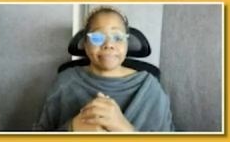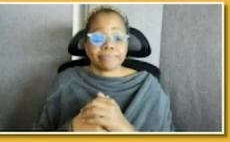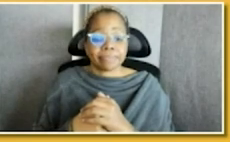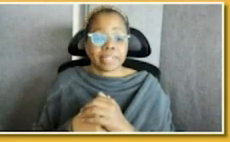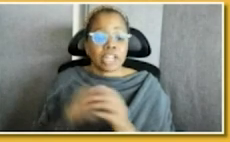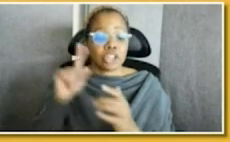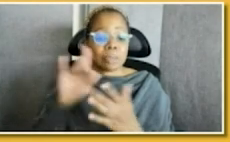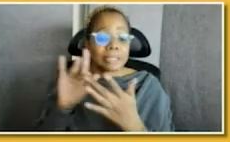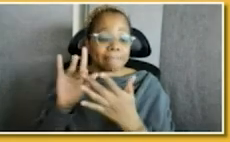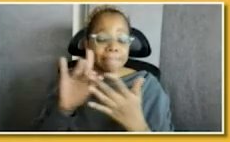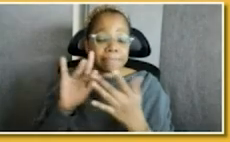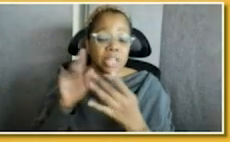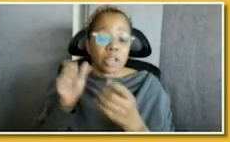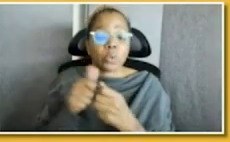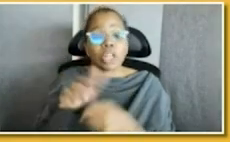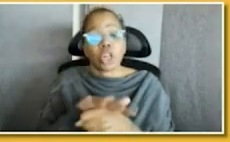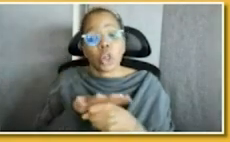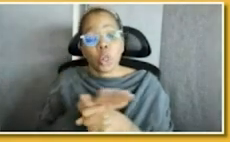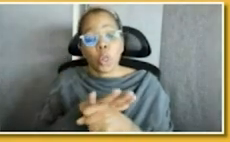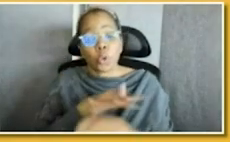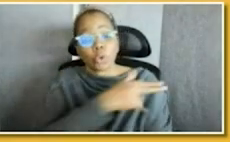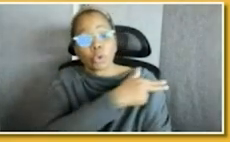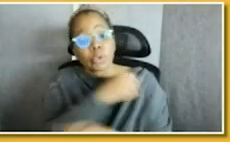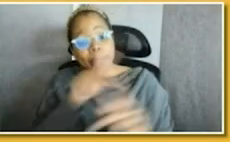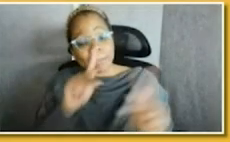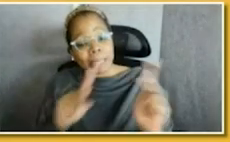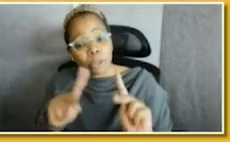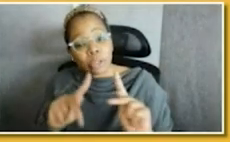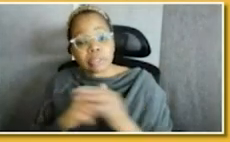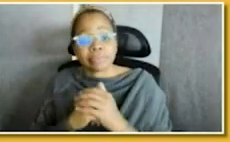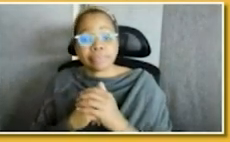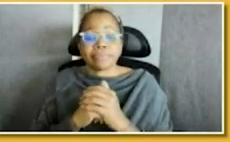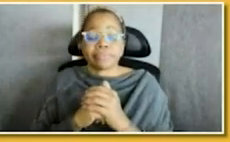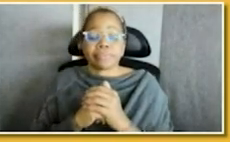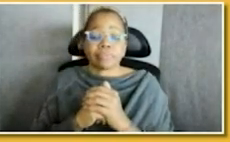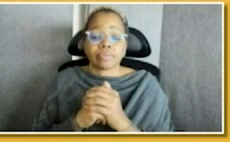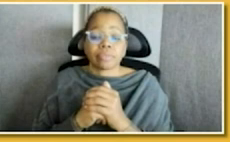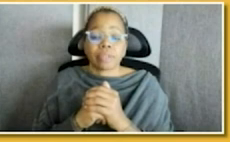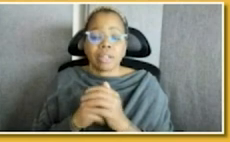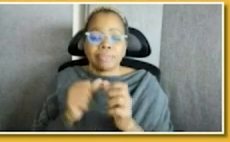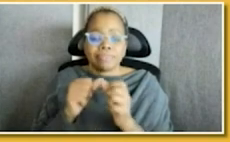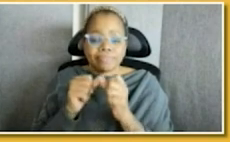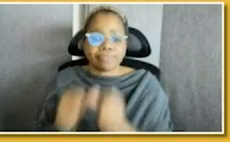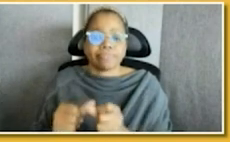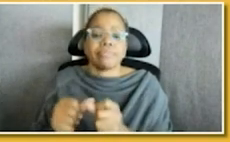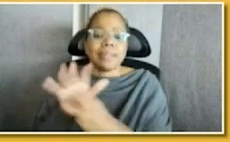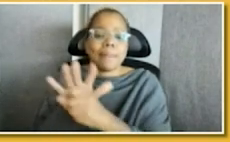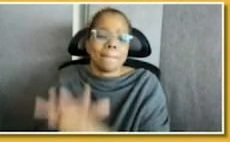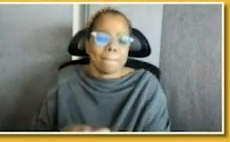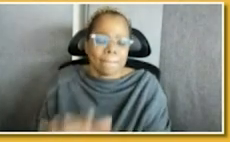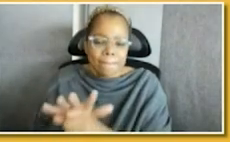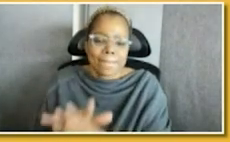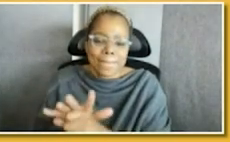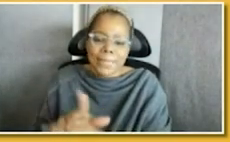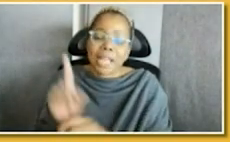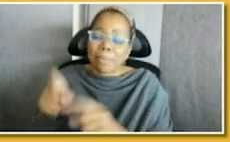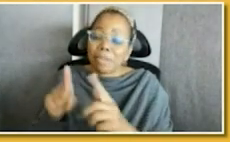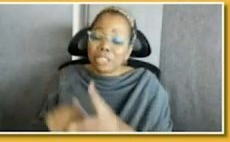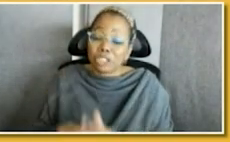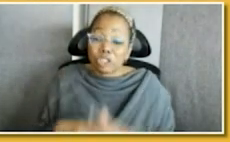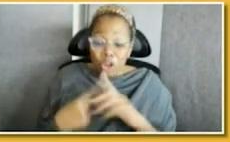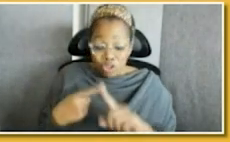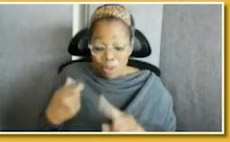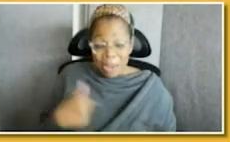local union people and, you know, keep that pressure going upward. You know, it's got to start from the bottom and go